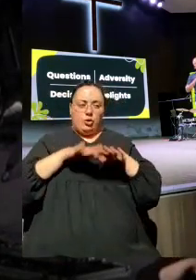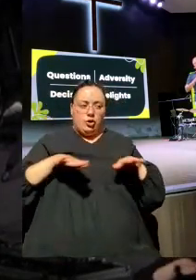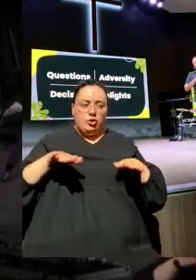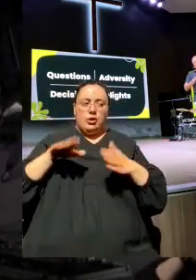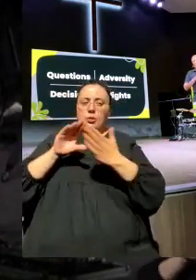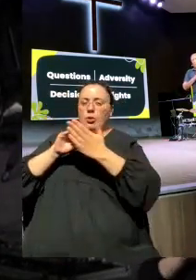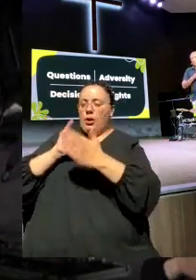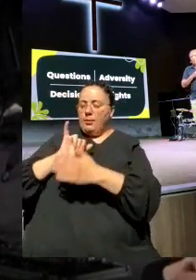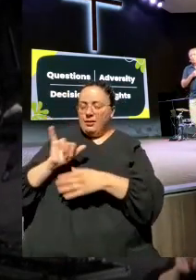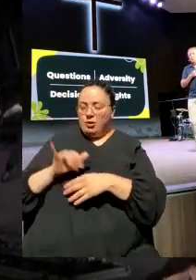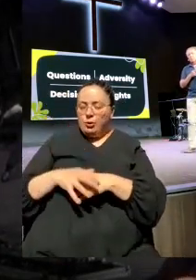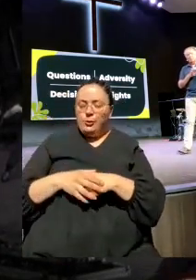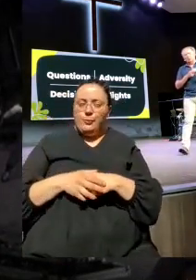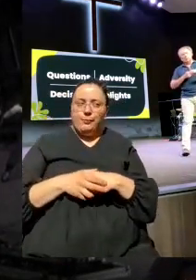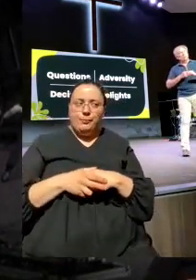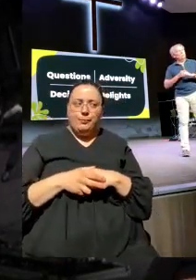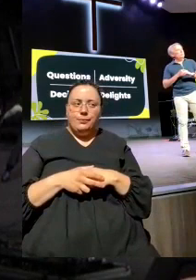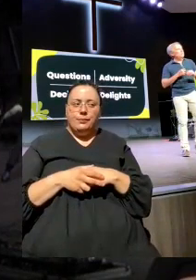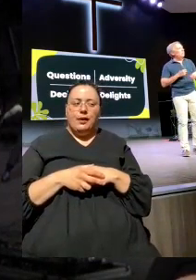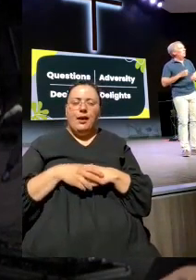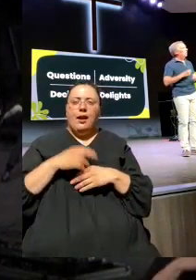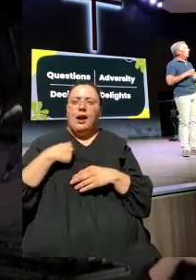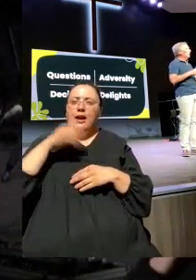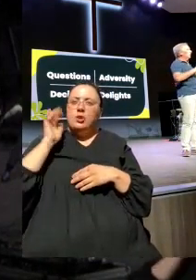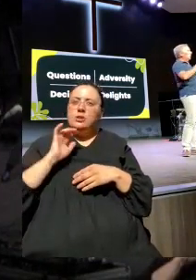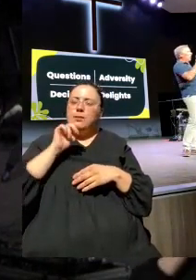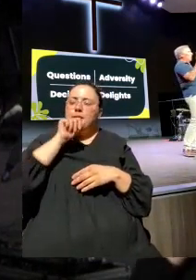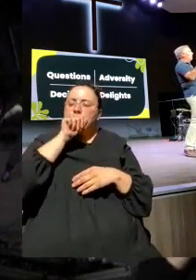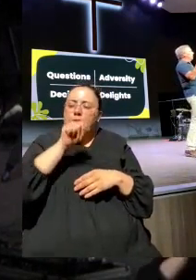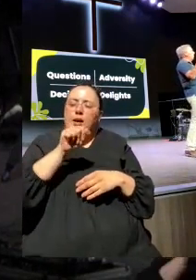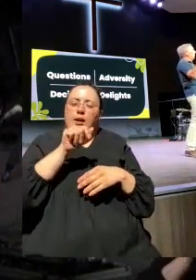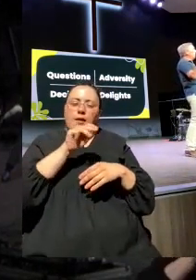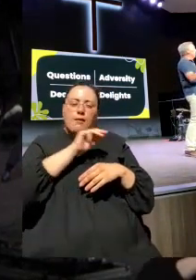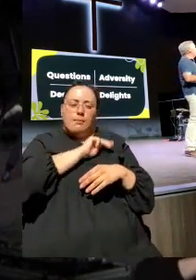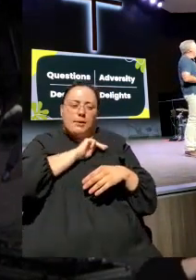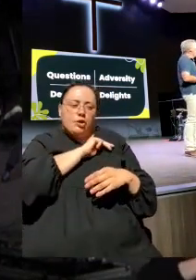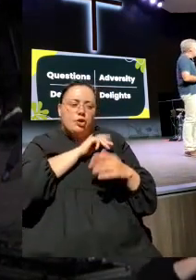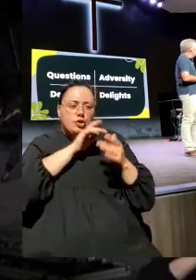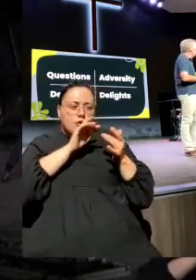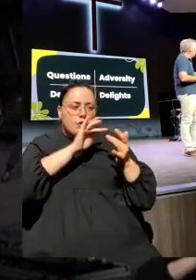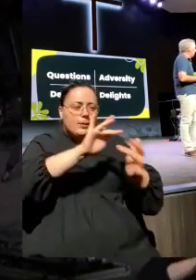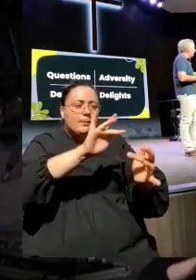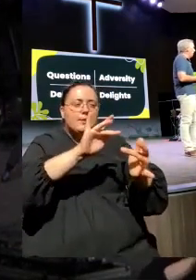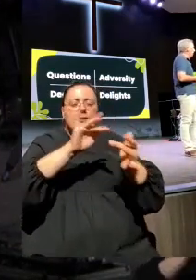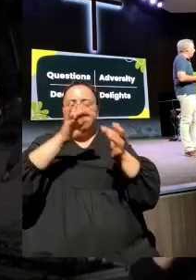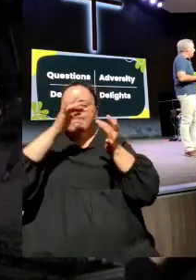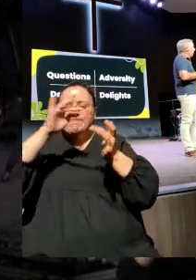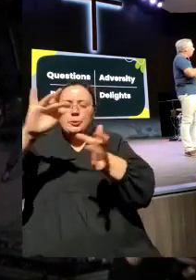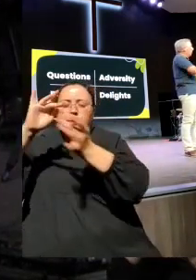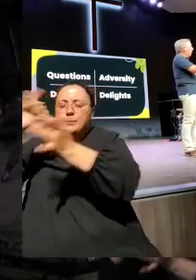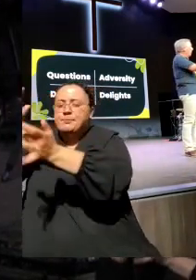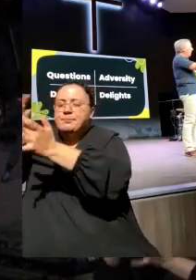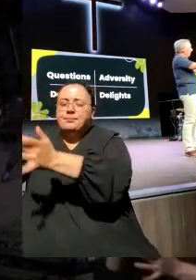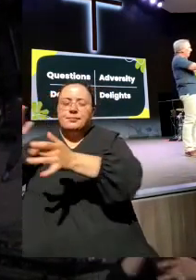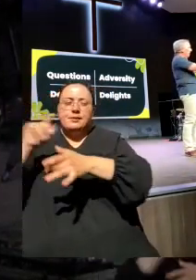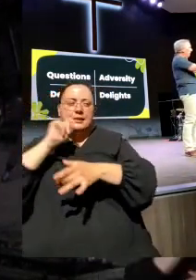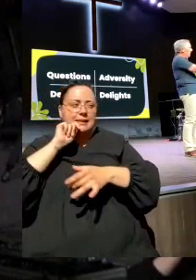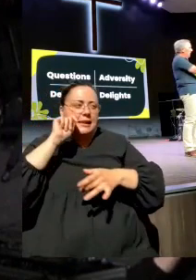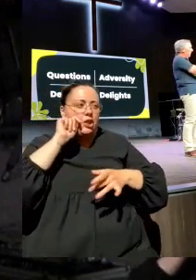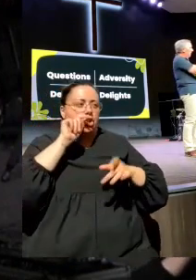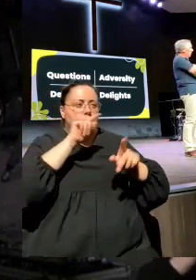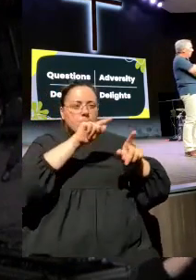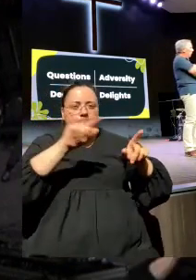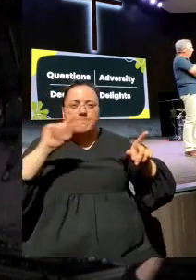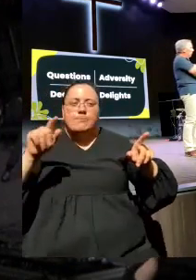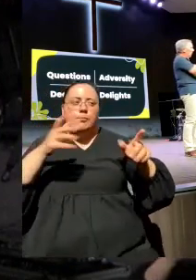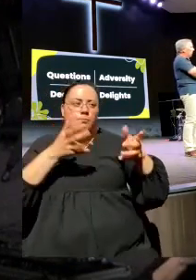I used to love being on retreat or on missions trip with teenagers and just talk about the wonder of God in the world around me. We used to talk about at the end of the day